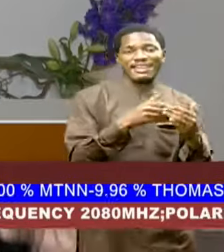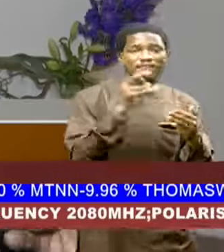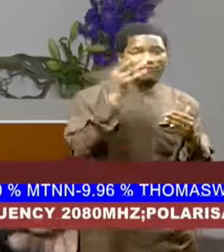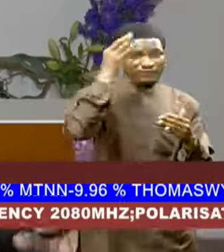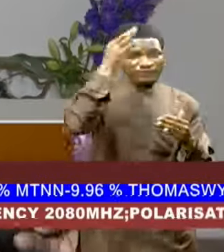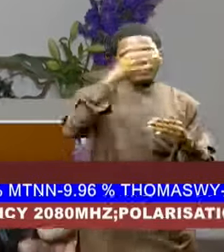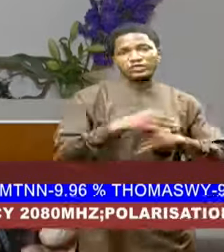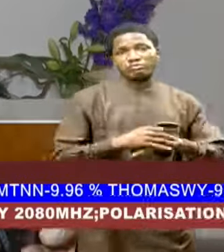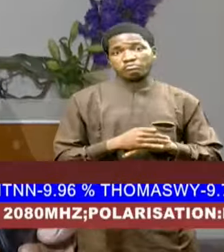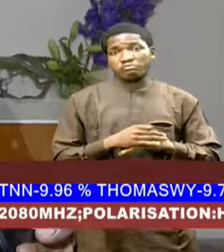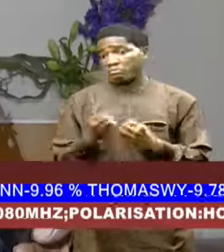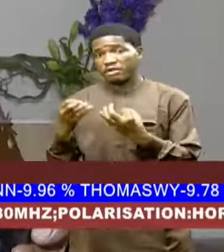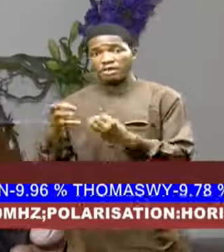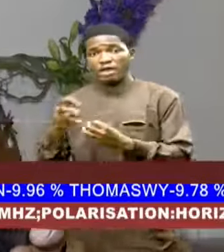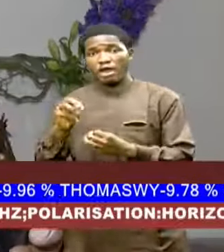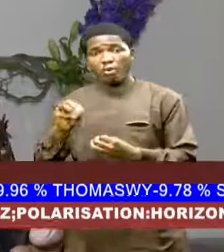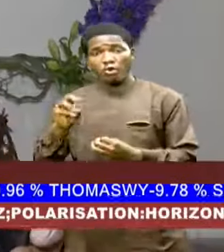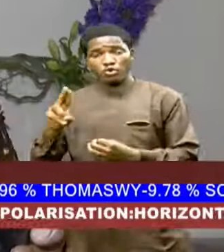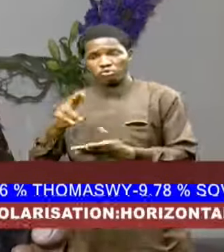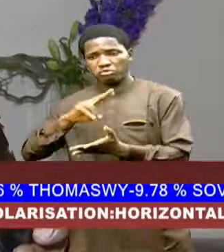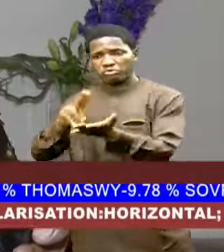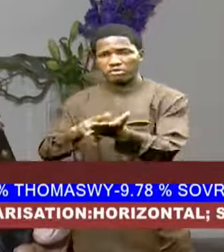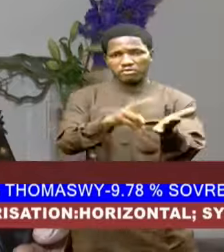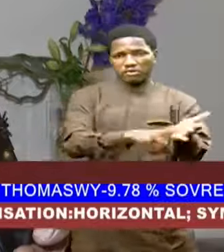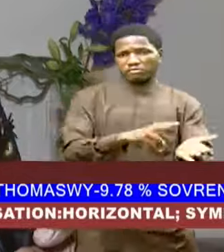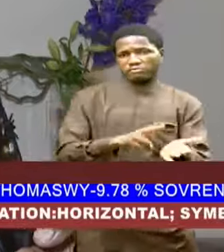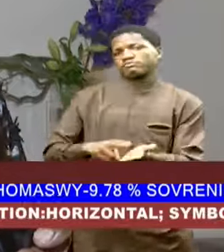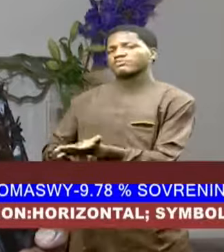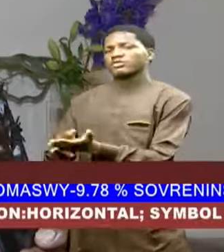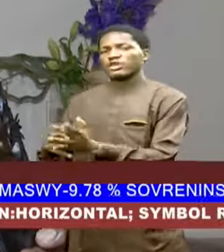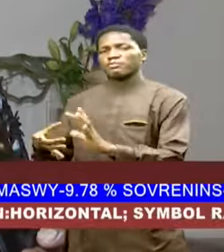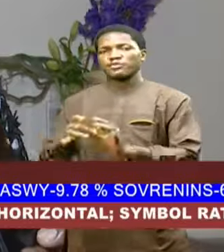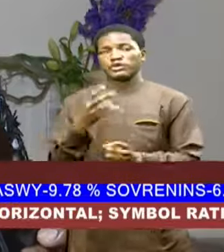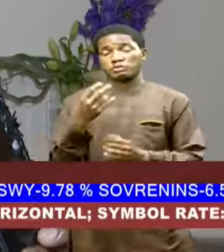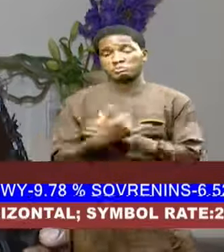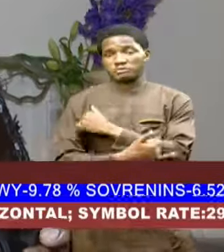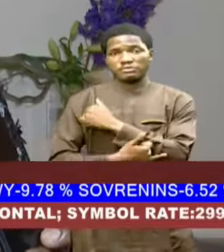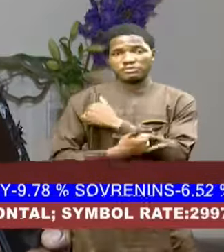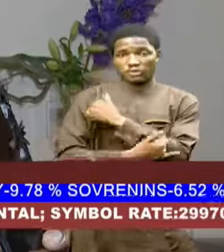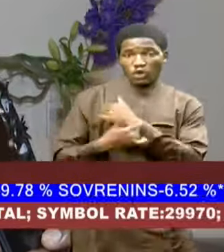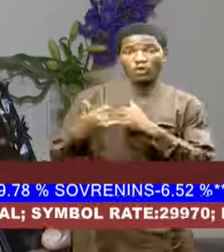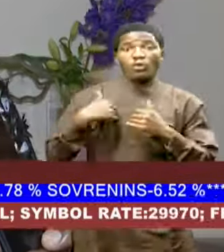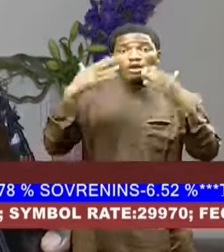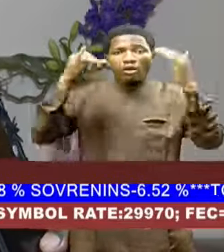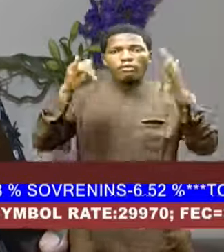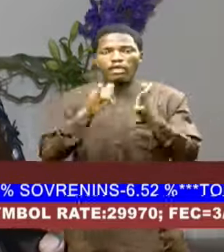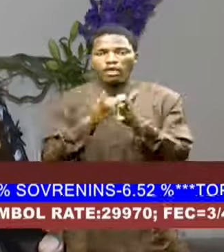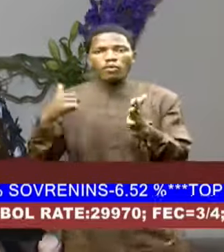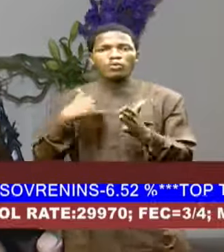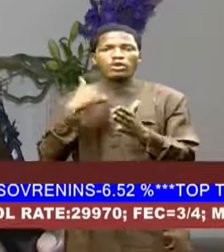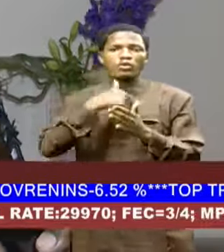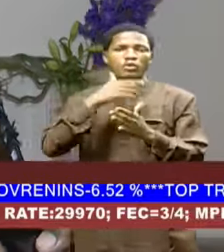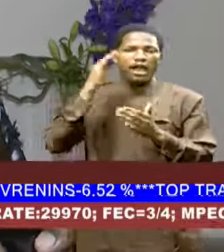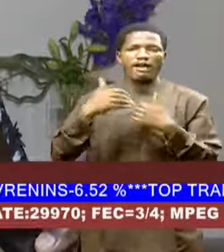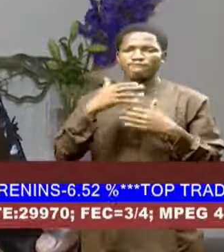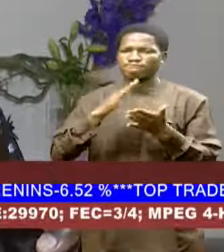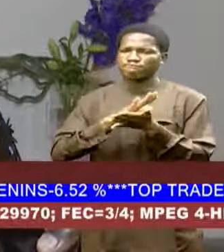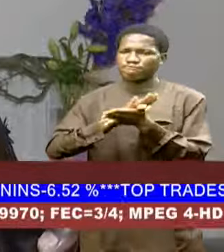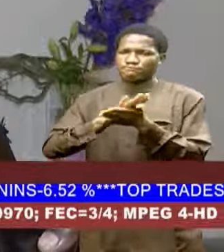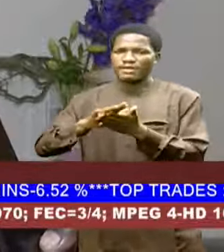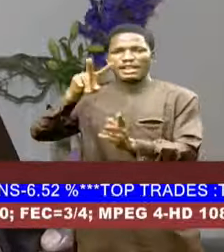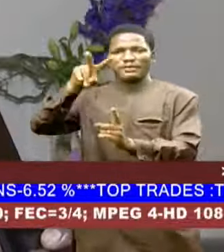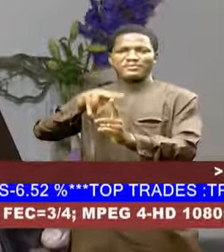MOUs that were signed between Nigeria and Qatar, we hope that we have a smooth implementation of this on